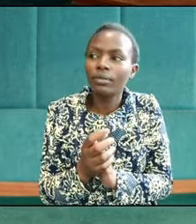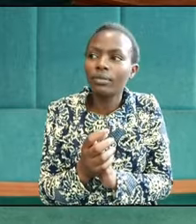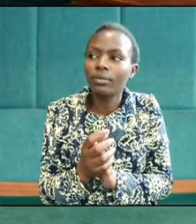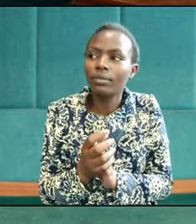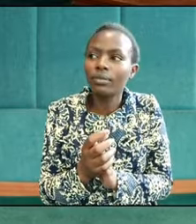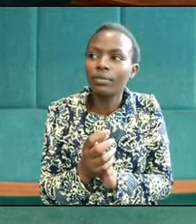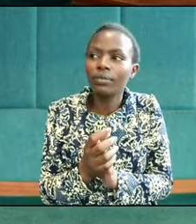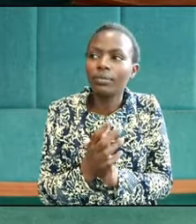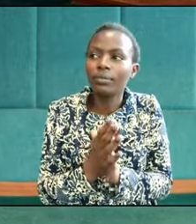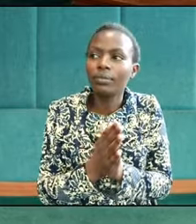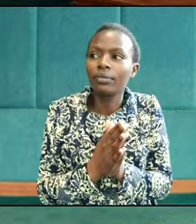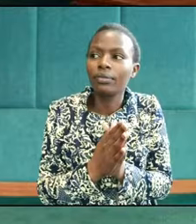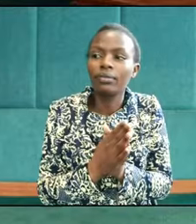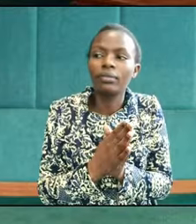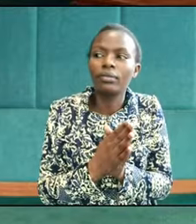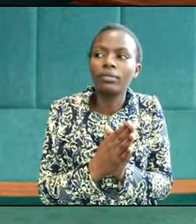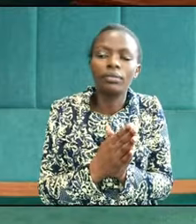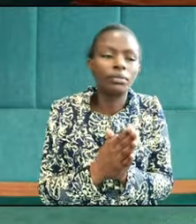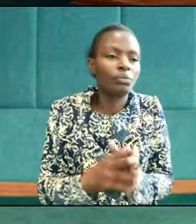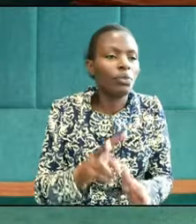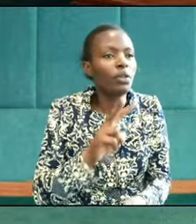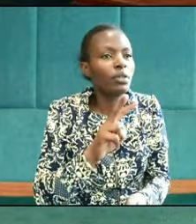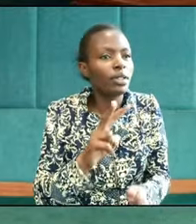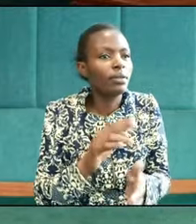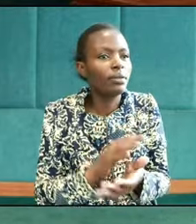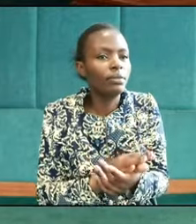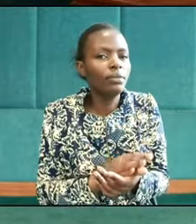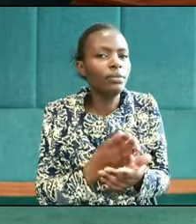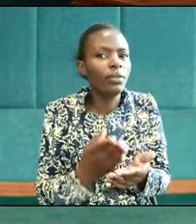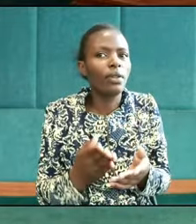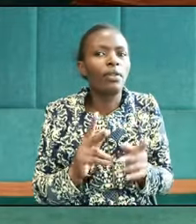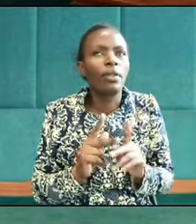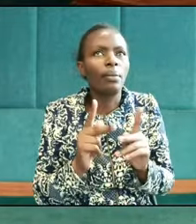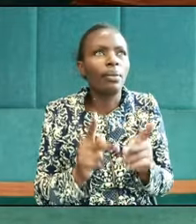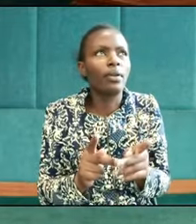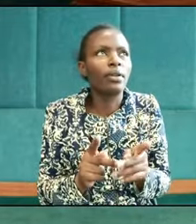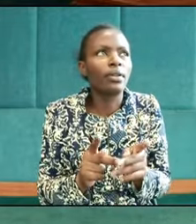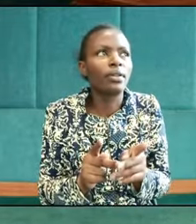very quickly. You see,